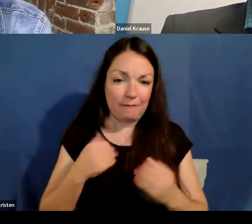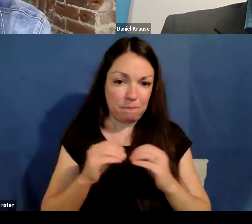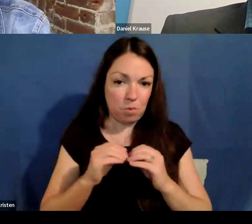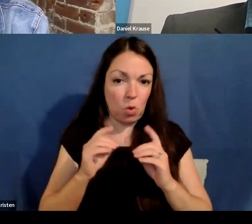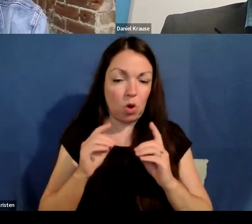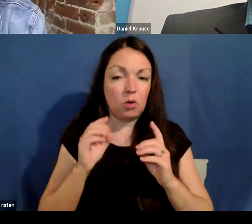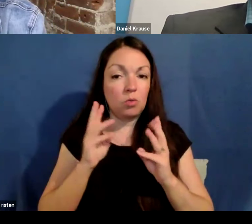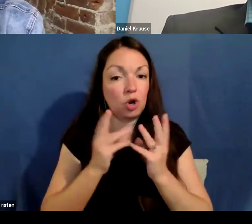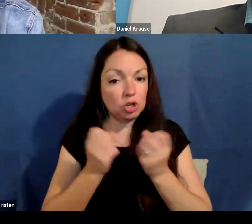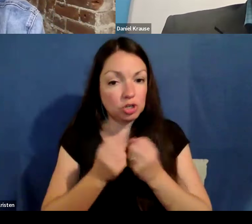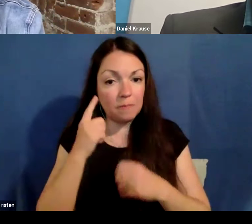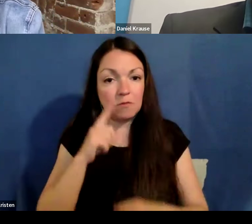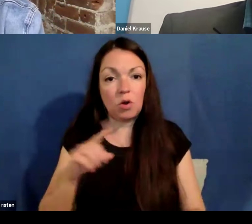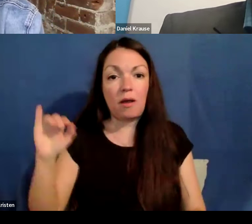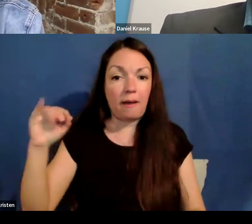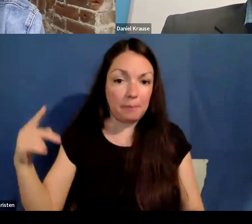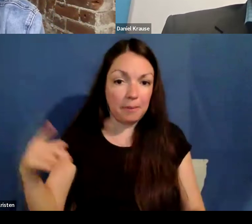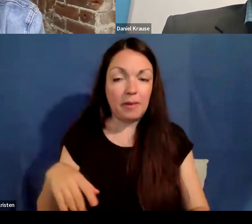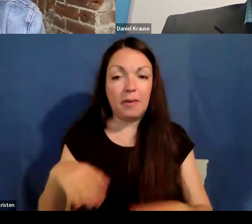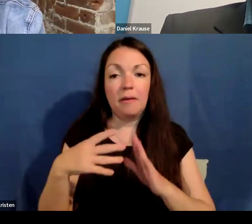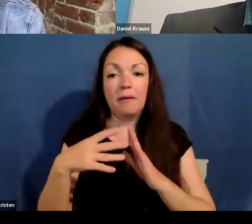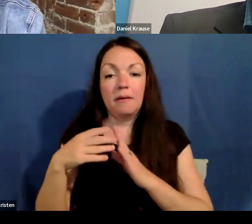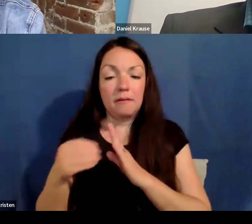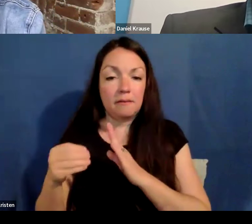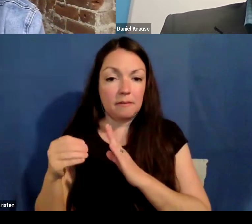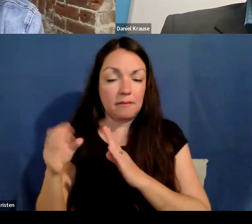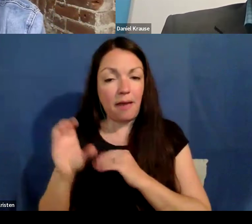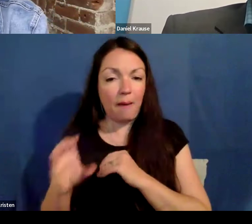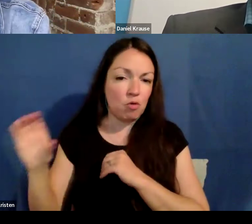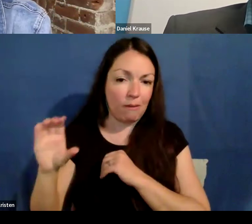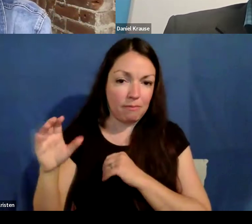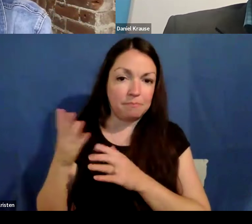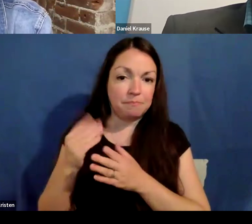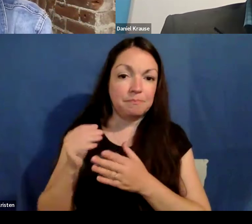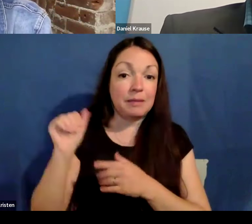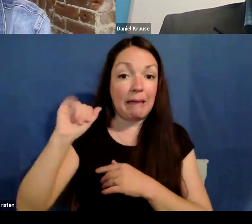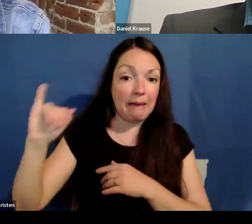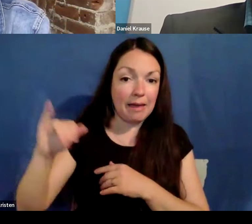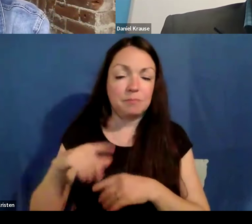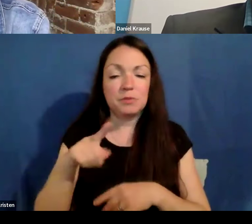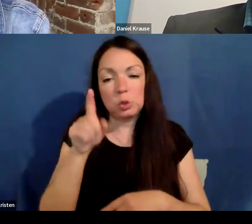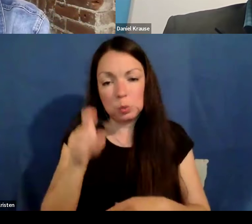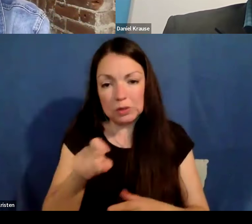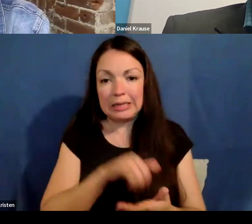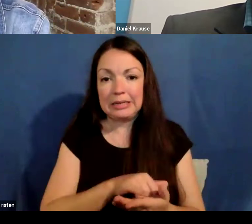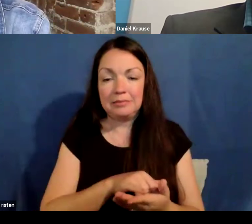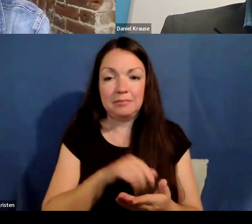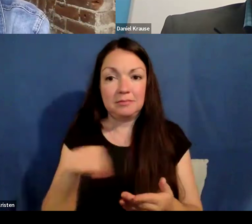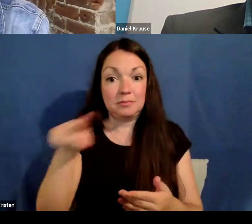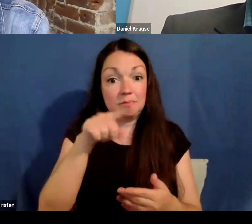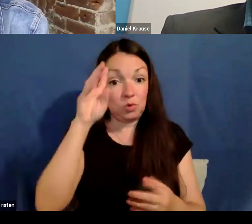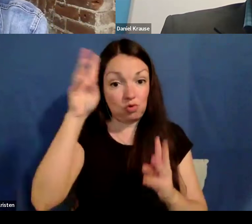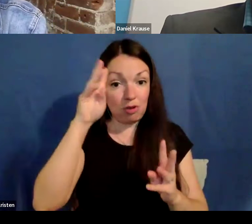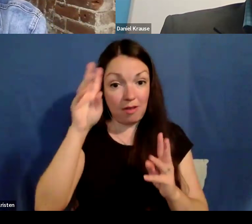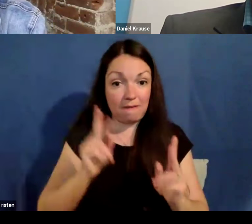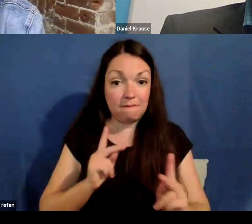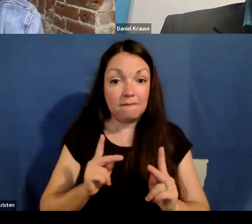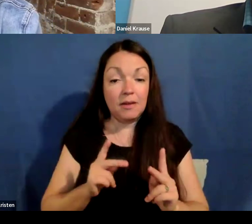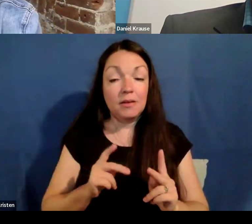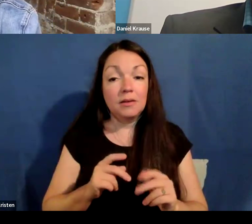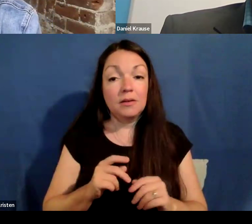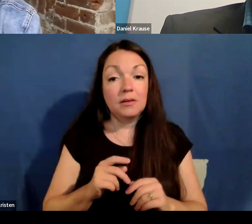intellectual property and copyrights and AI. You need it as a creative. You need to